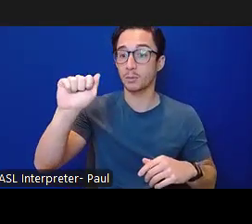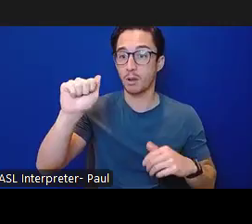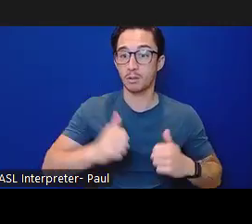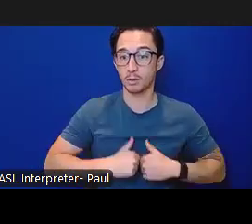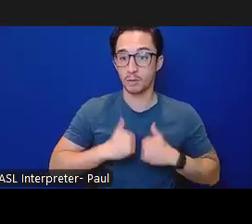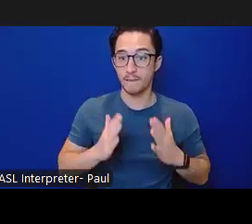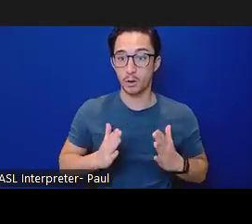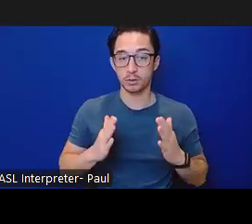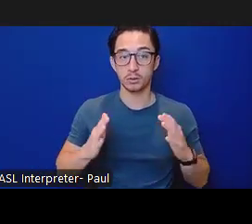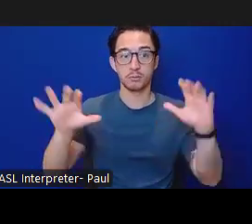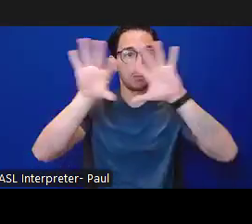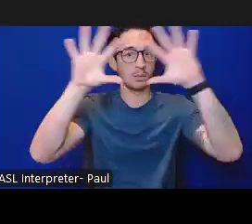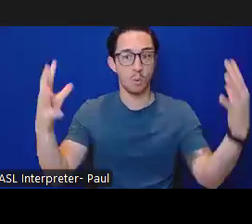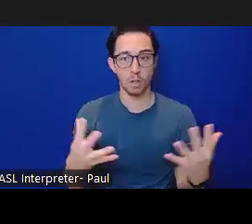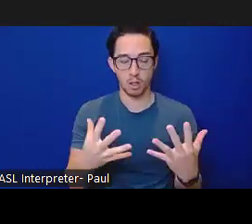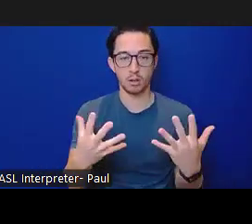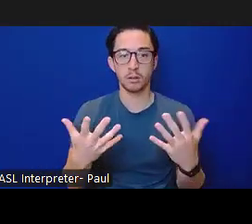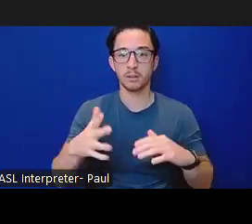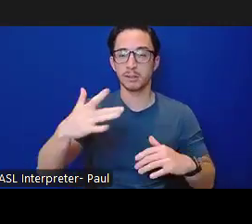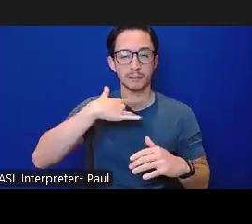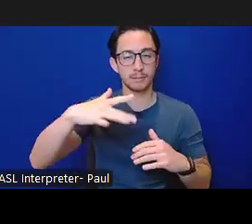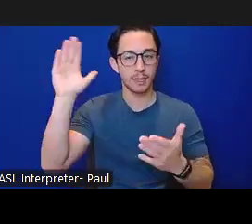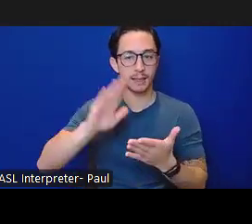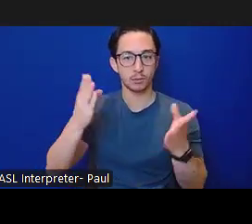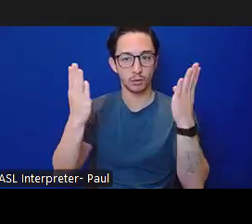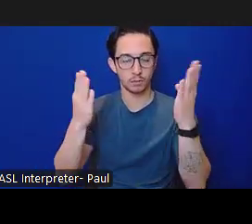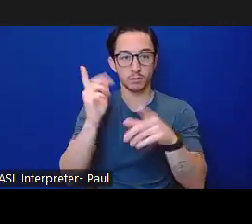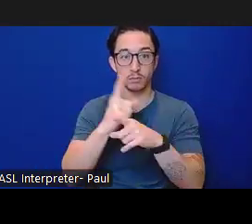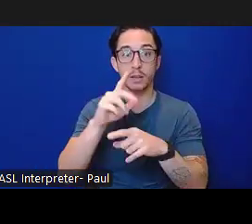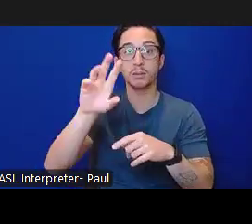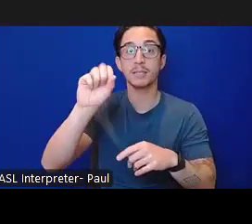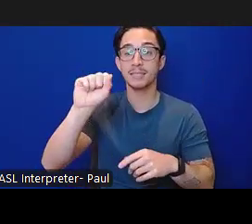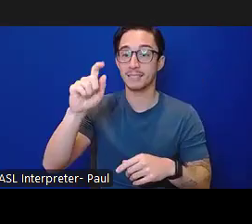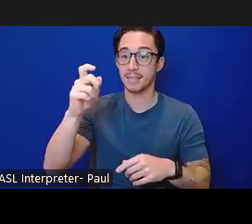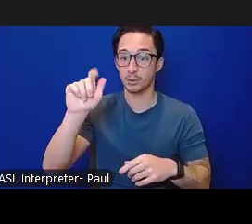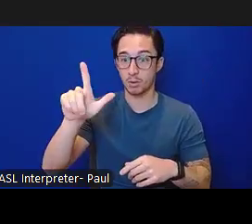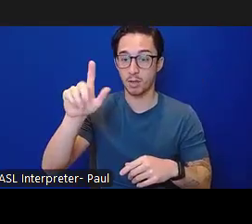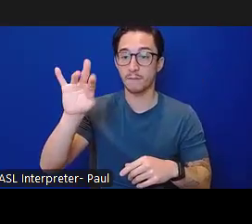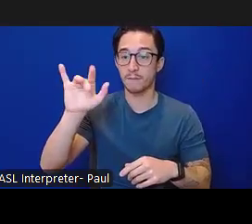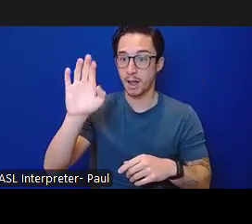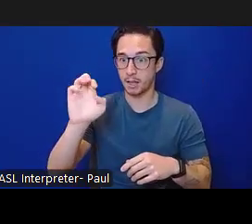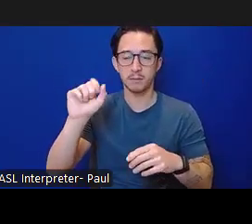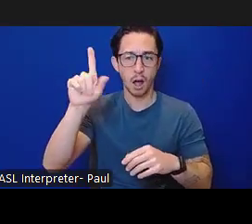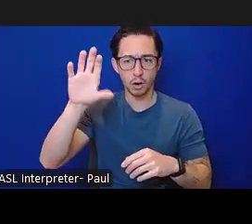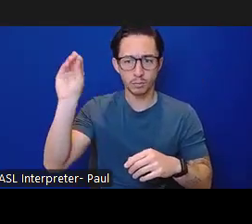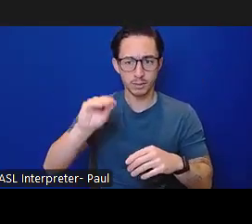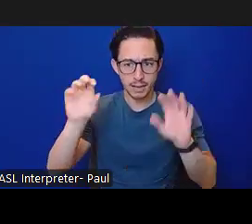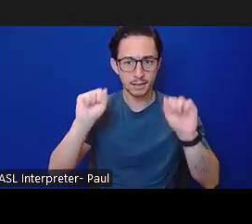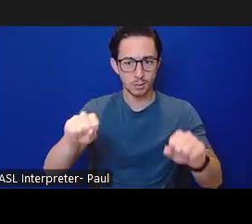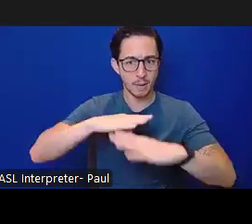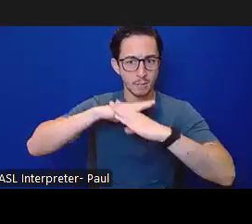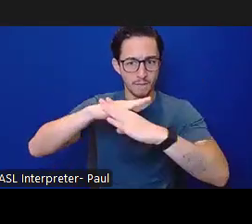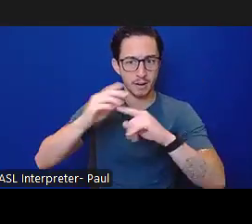a whole are underserved, right? And so sexual violence is 100% preventable, yet we know it